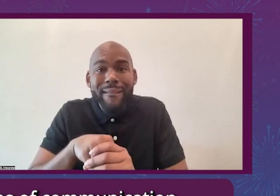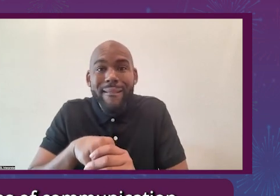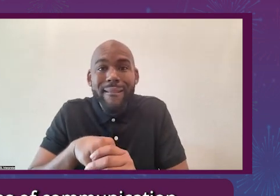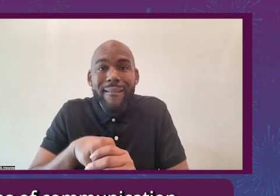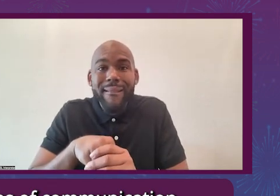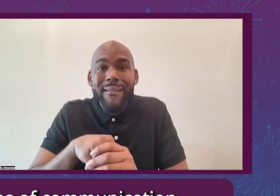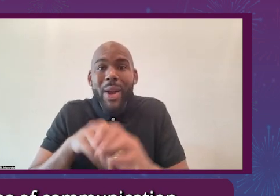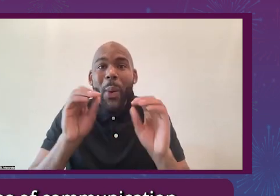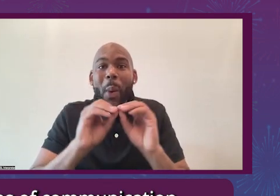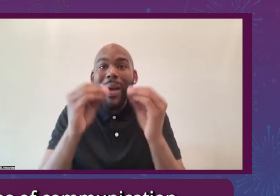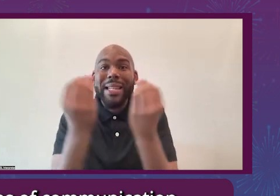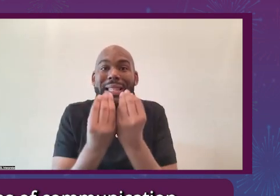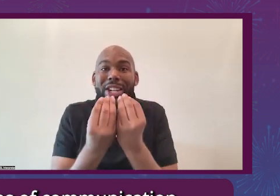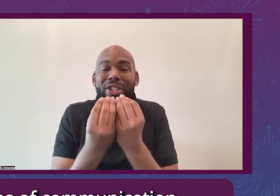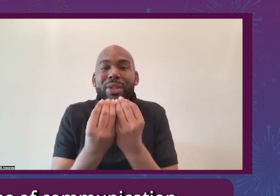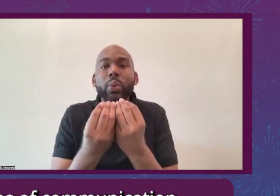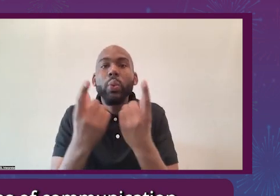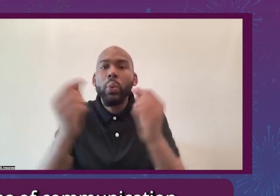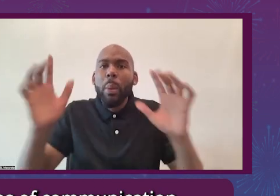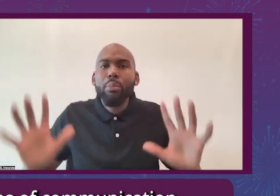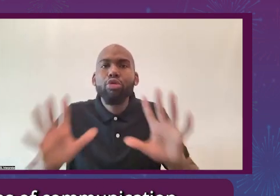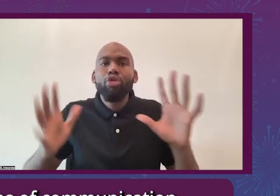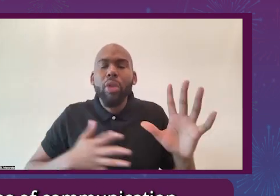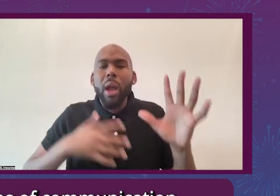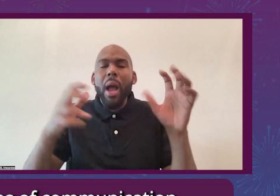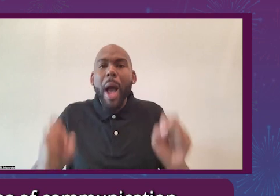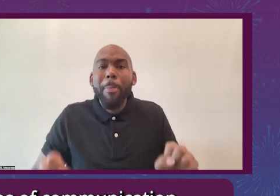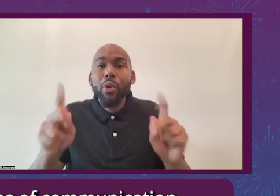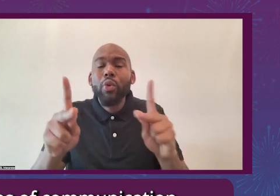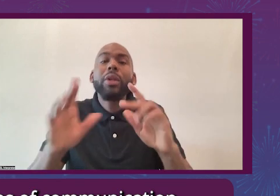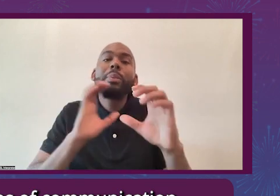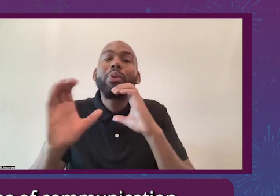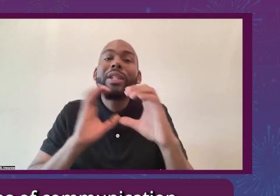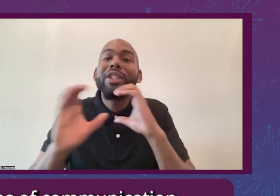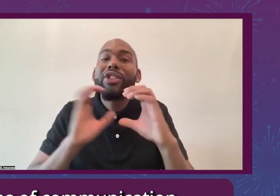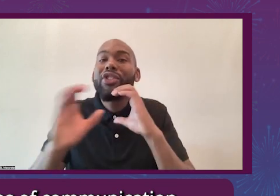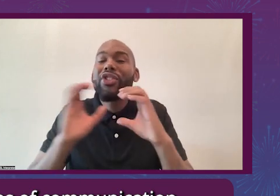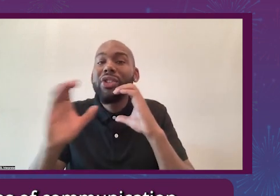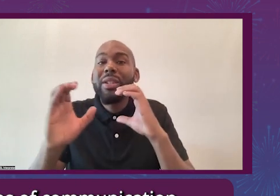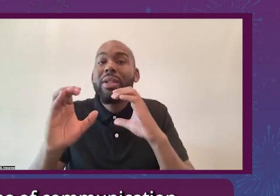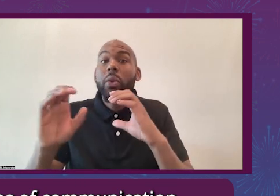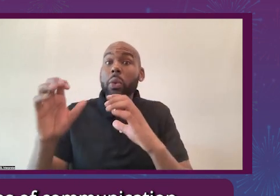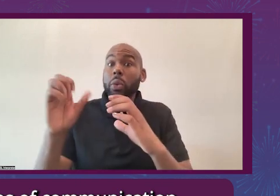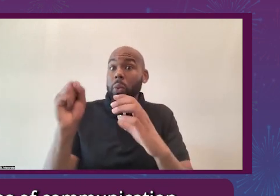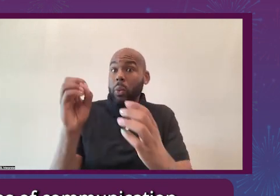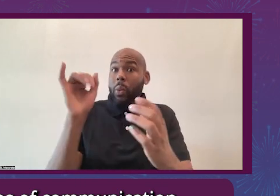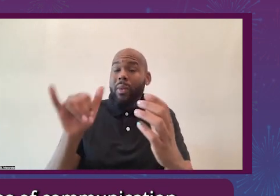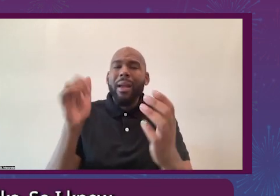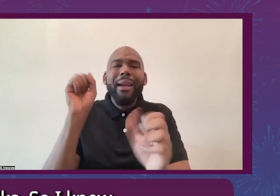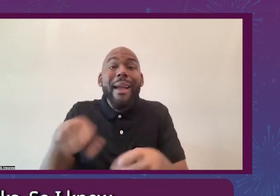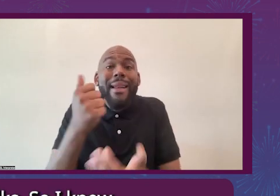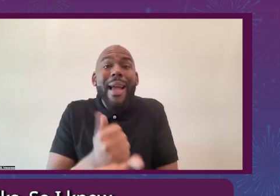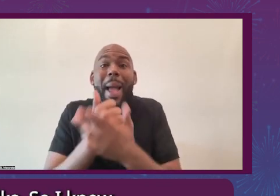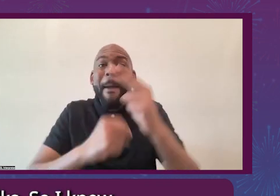organization, to push our opportunities of communication forward so that they help build bridges